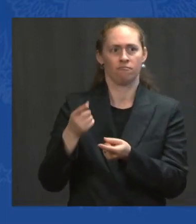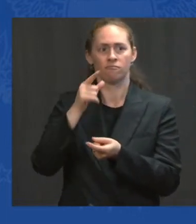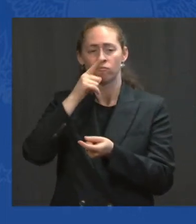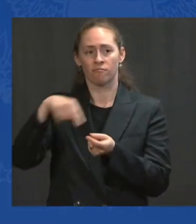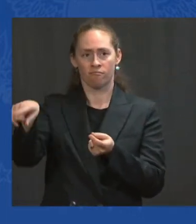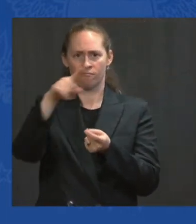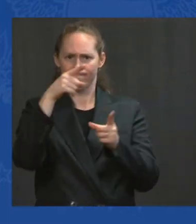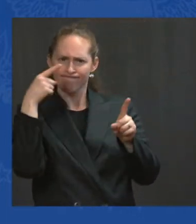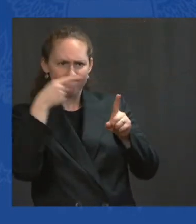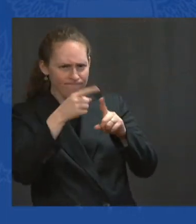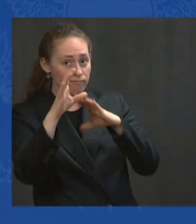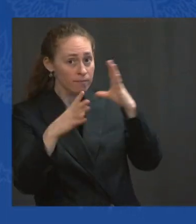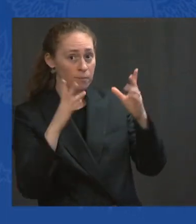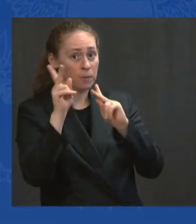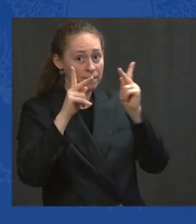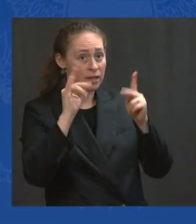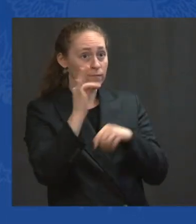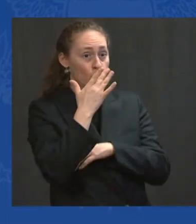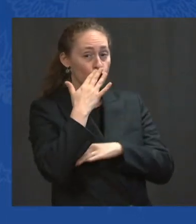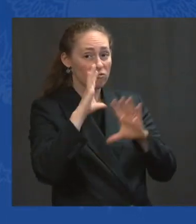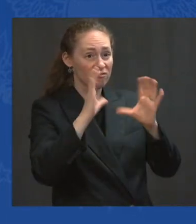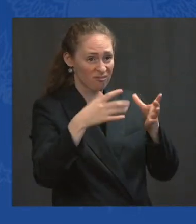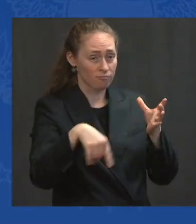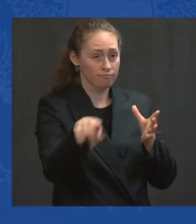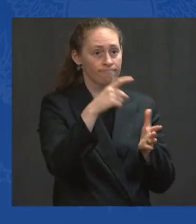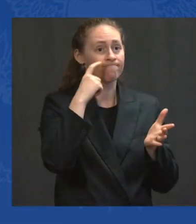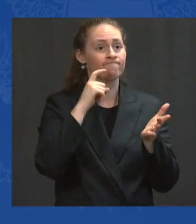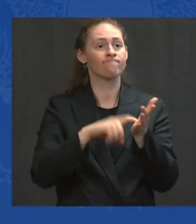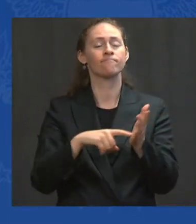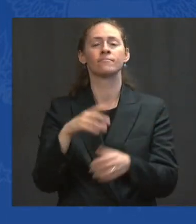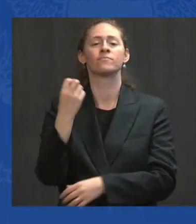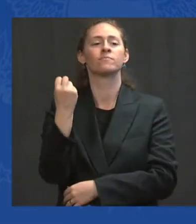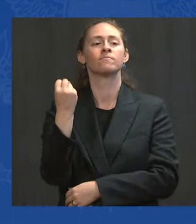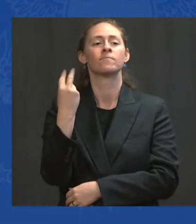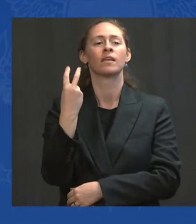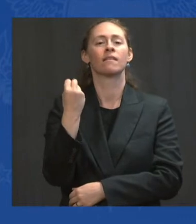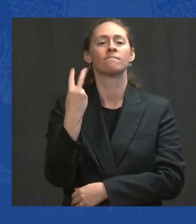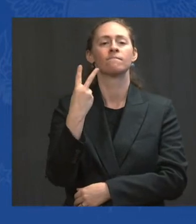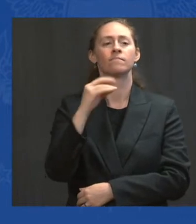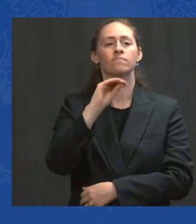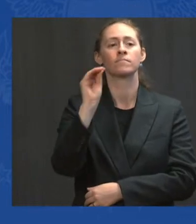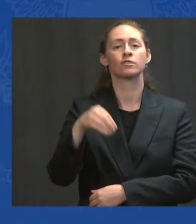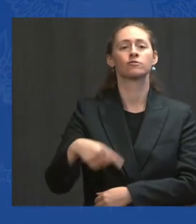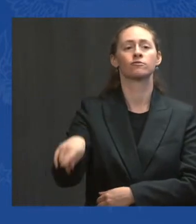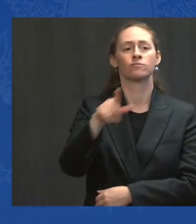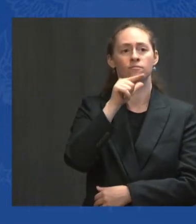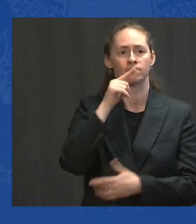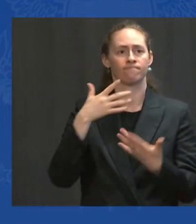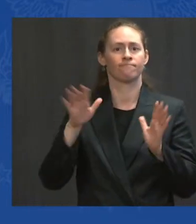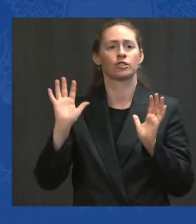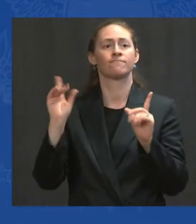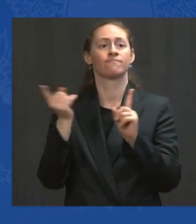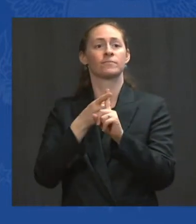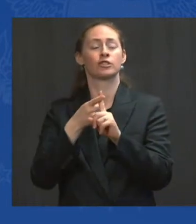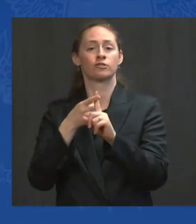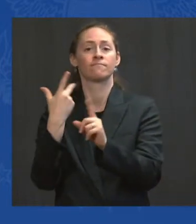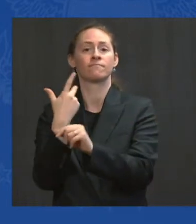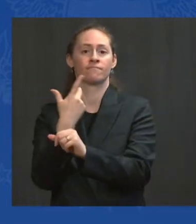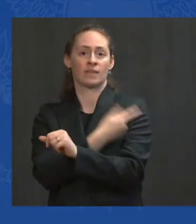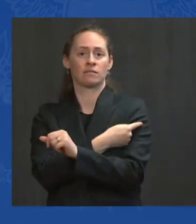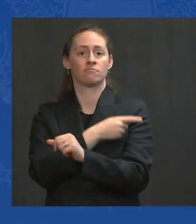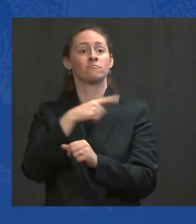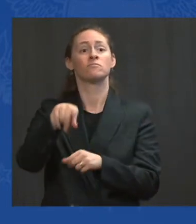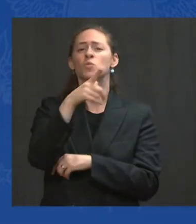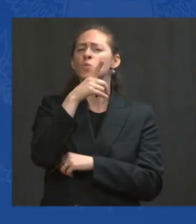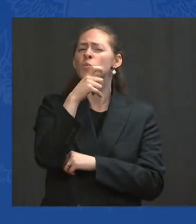more specifically, 12% of individuals getting their first shot these past 2 weeks have identified as Black. That's roughly equivalent